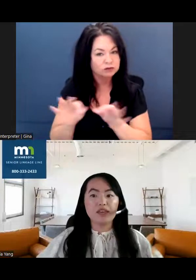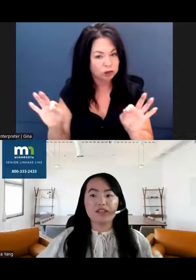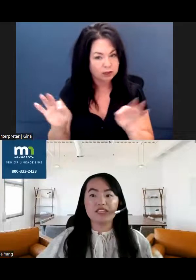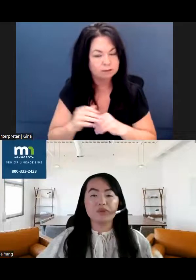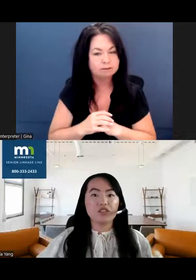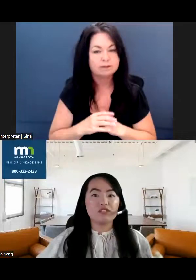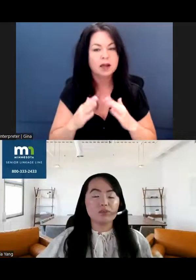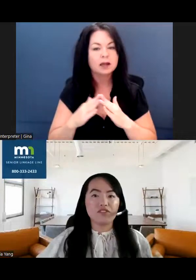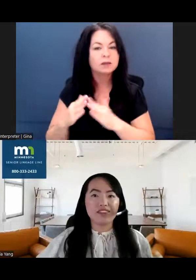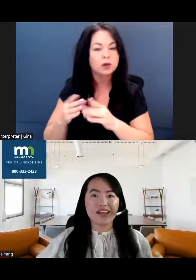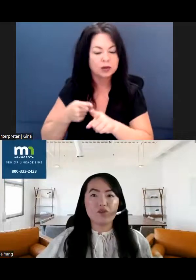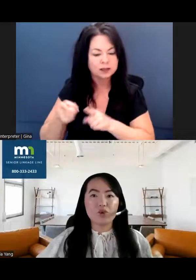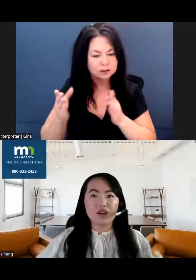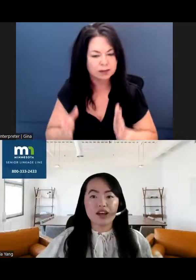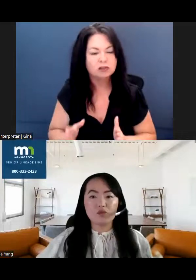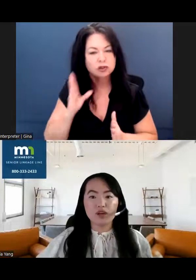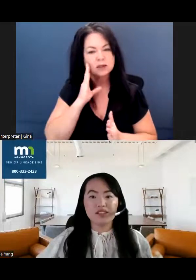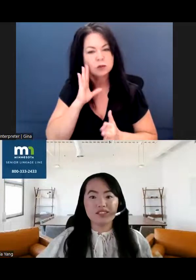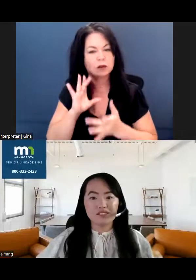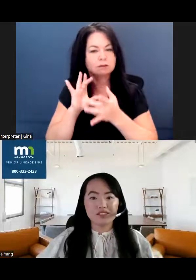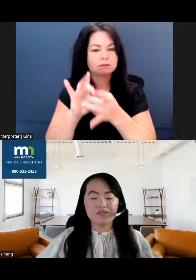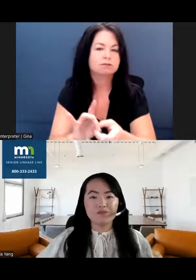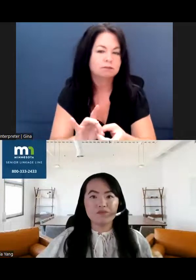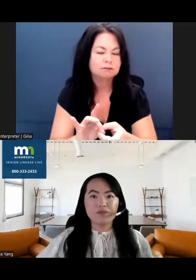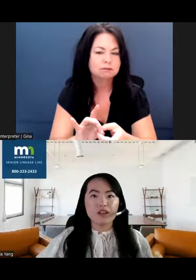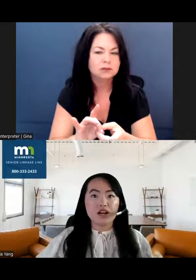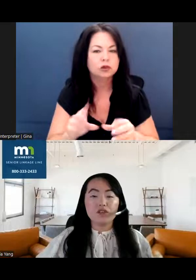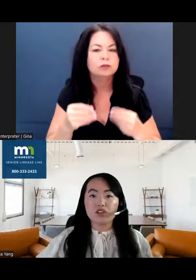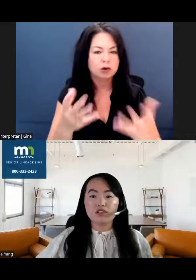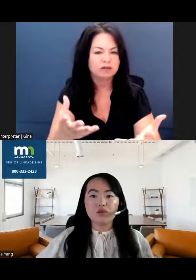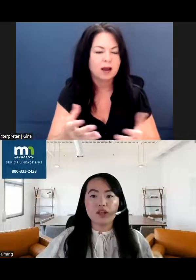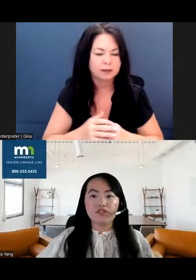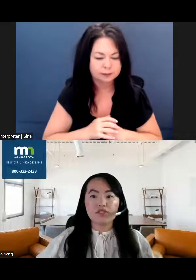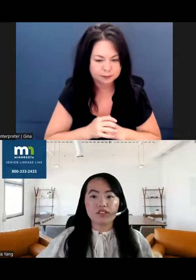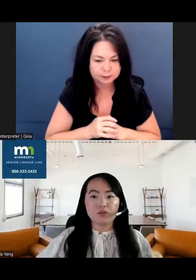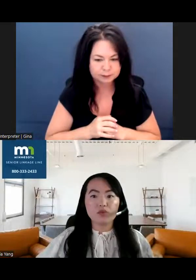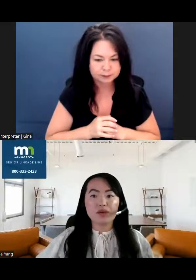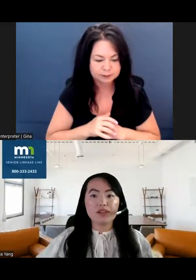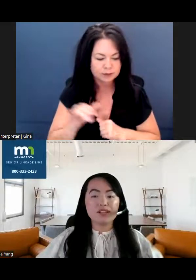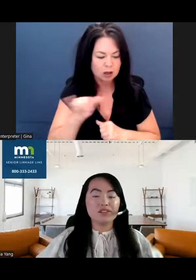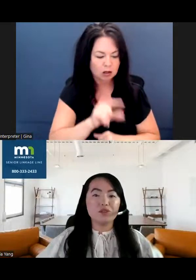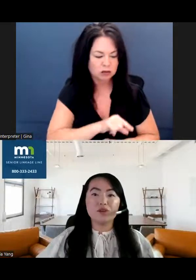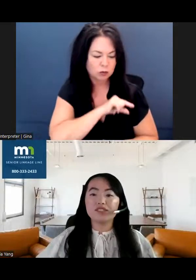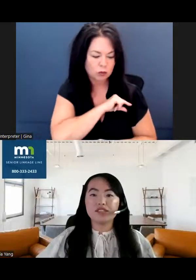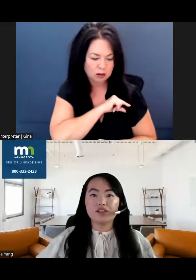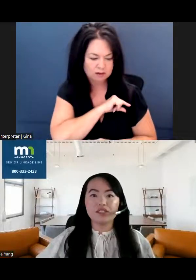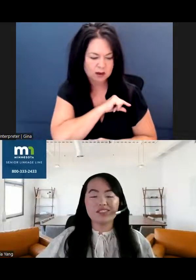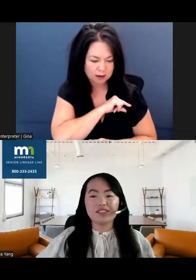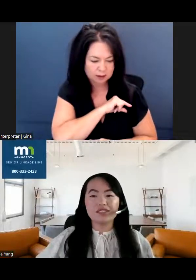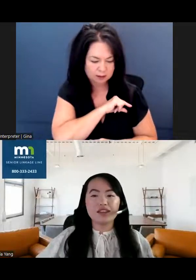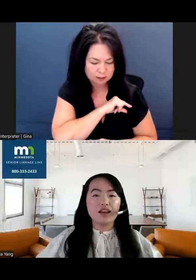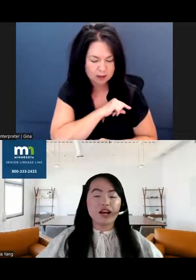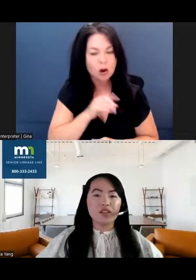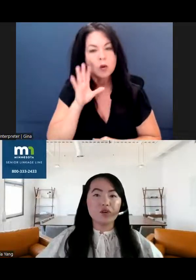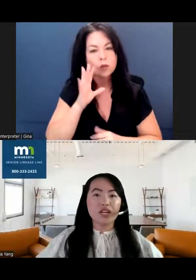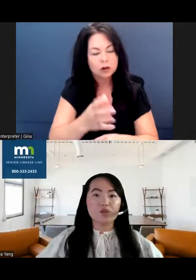will be connected with you to provide that one-on-one assistance. For those who qualify for this program, you will receive